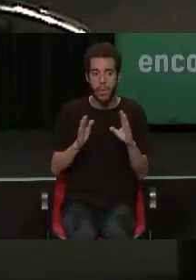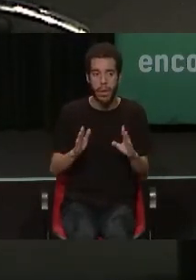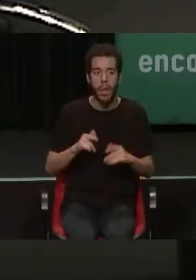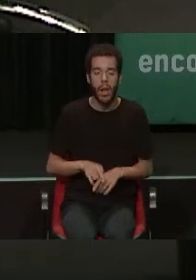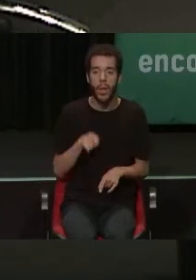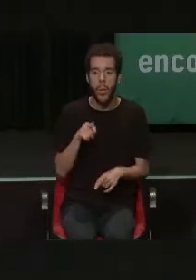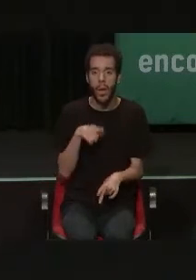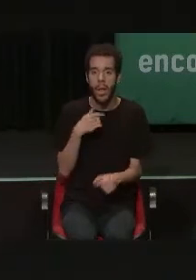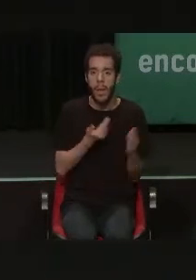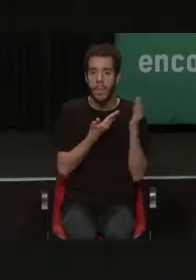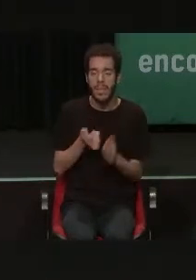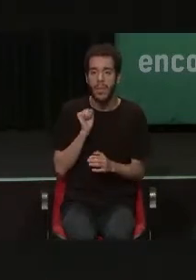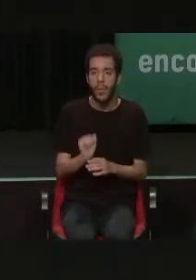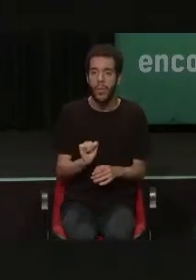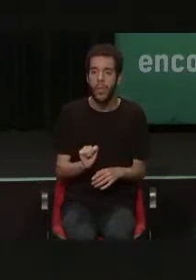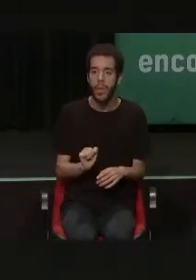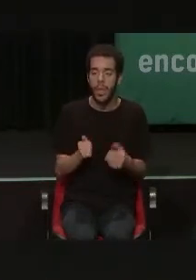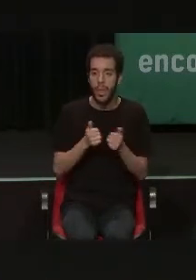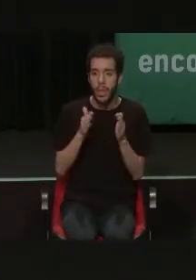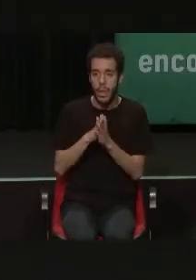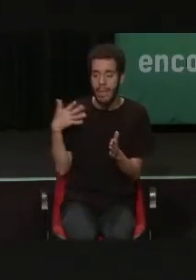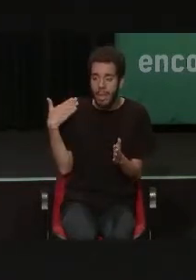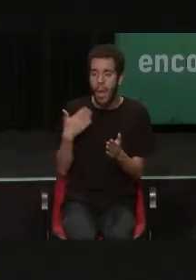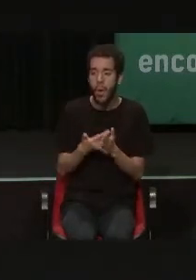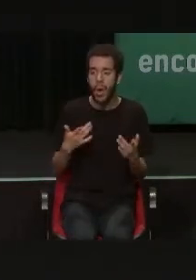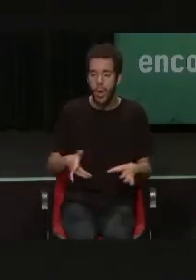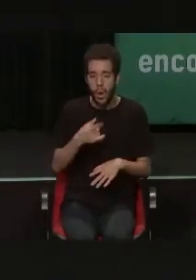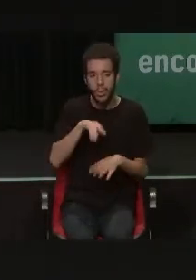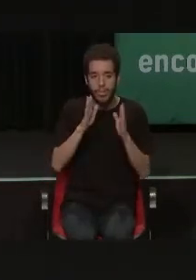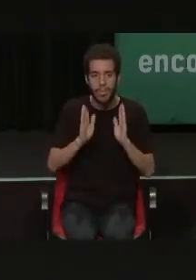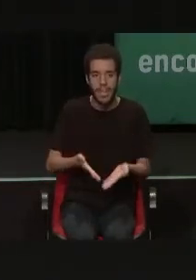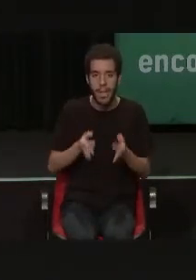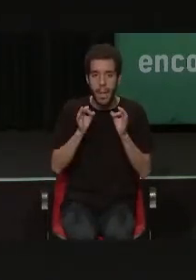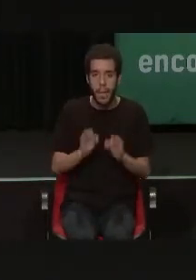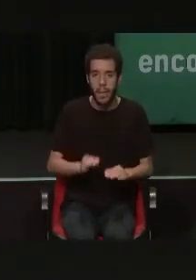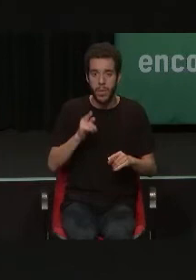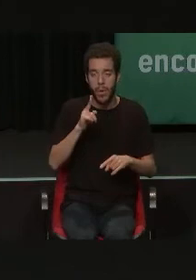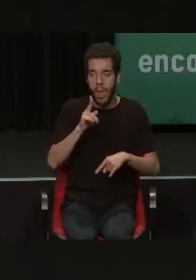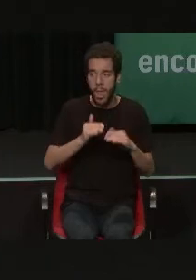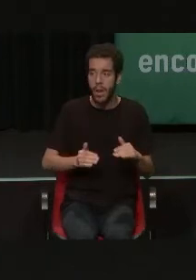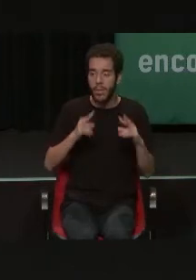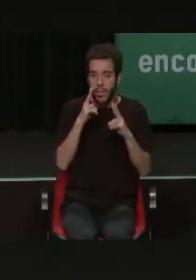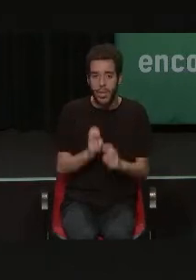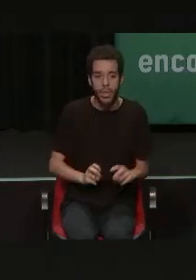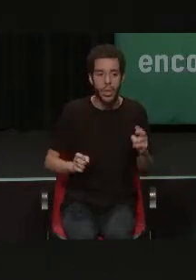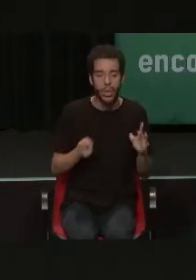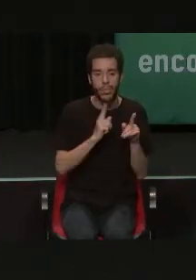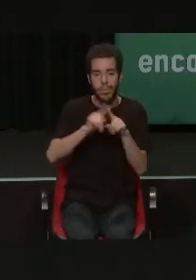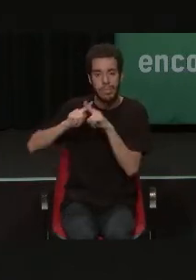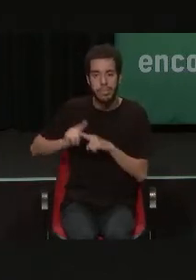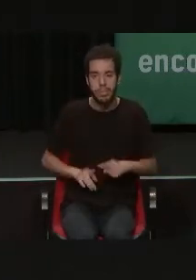all your presentations is that we need, in fact, different levels of research, from very